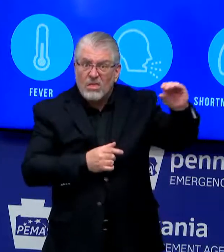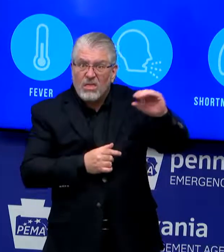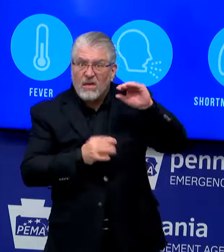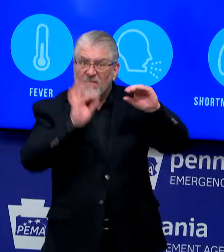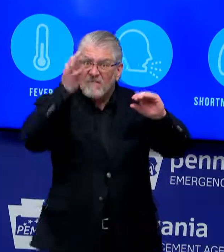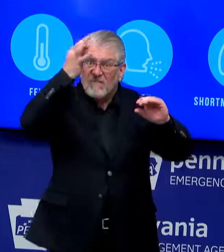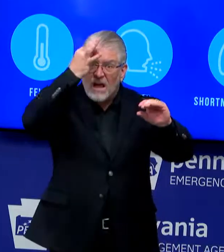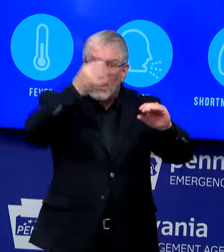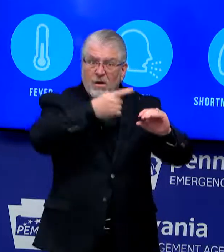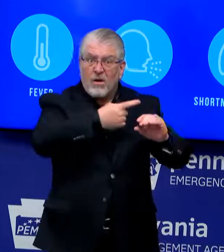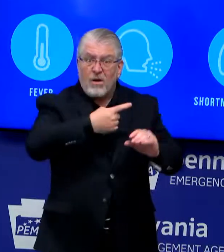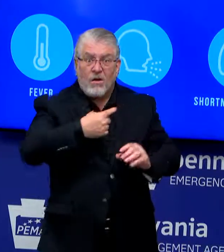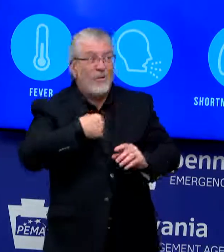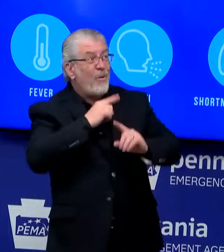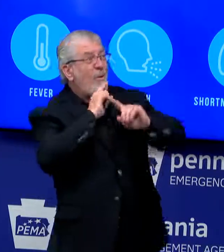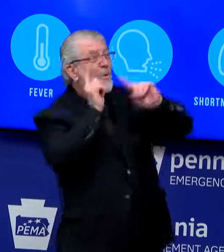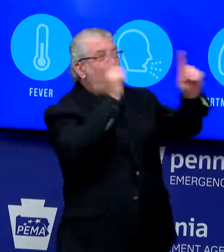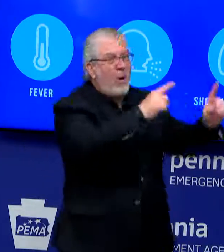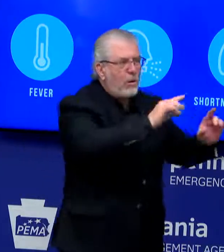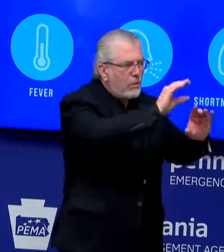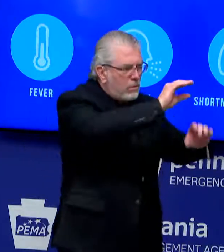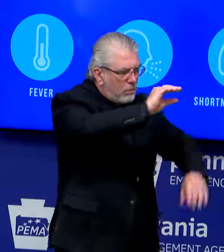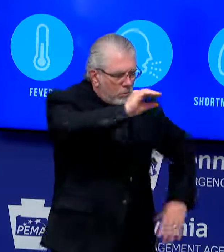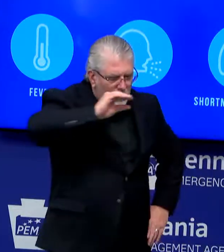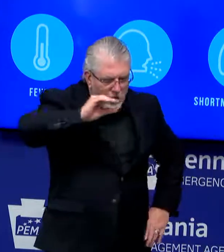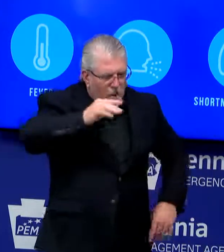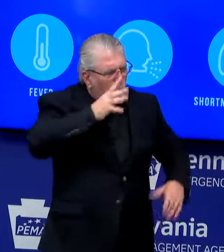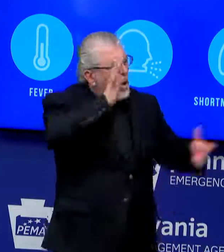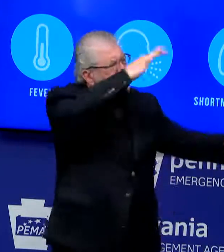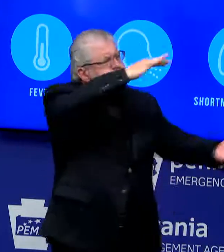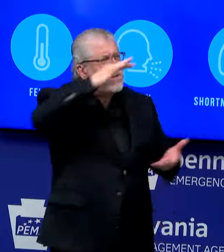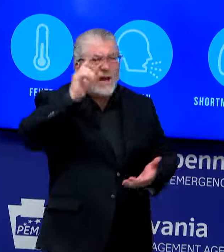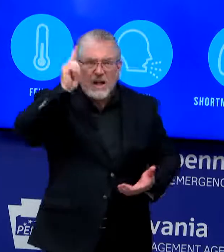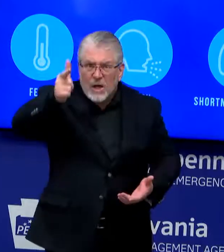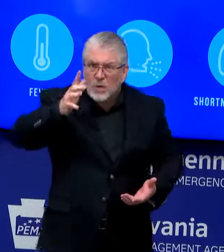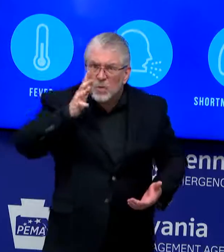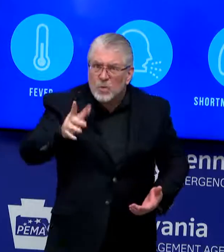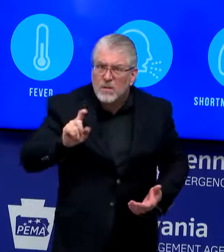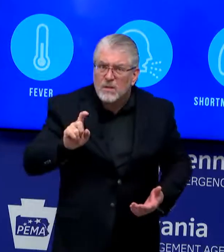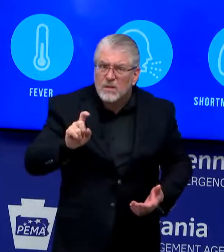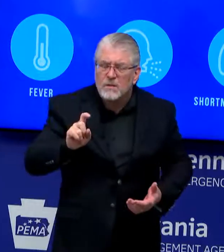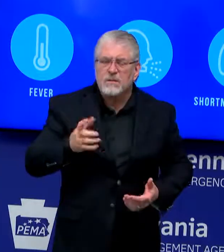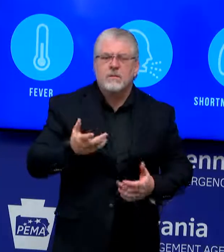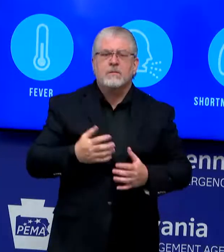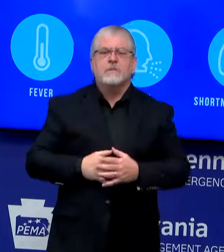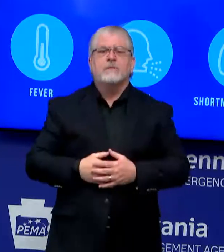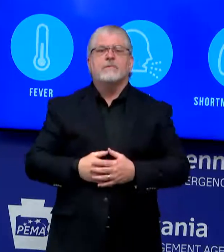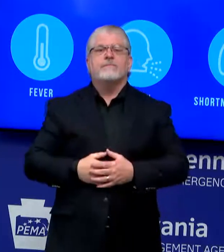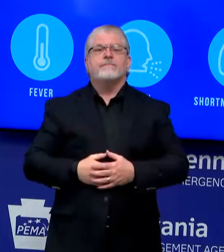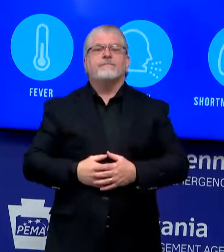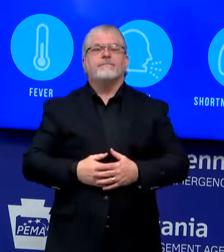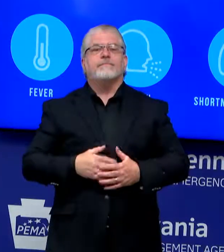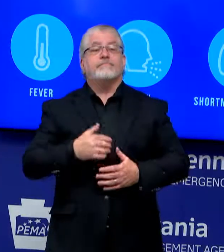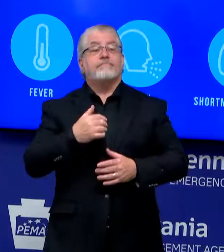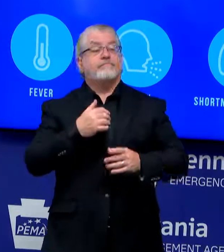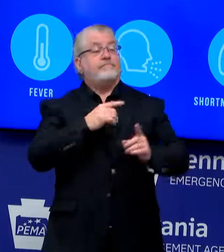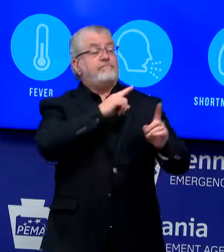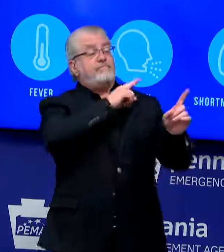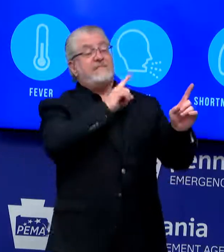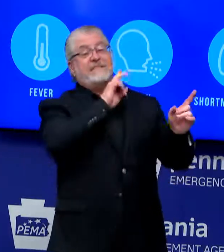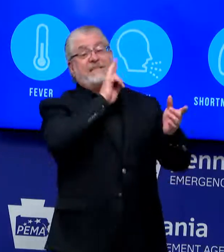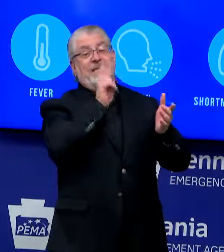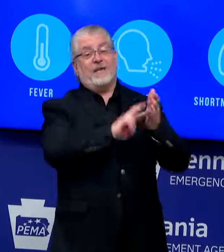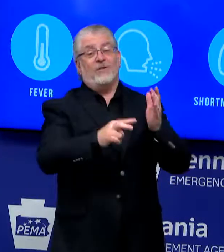gaps in our needs? Well, so we have had a number of requests for personal protective equipment and other resources to